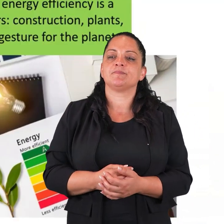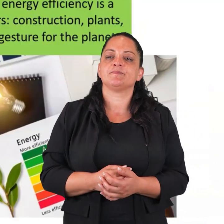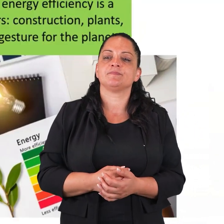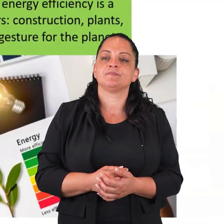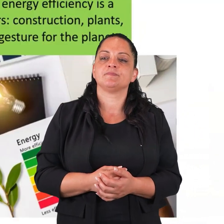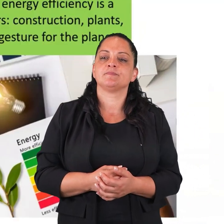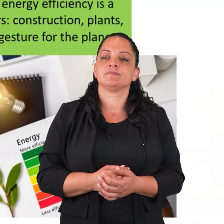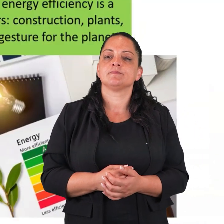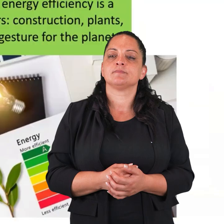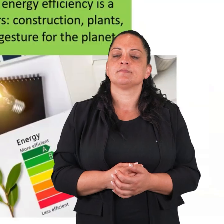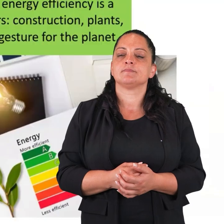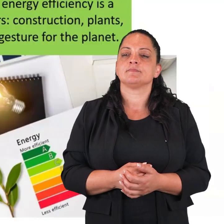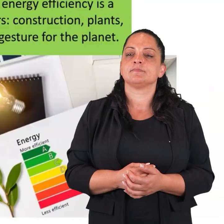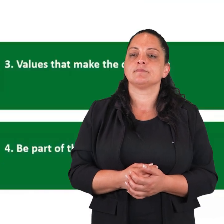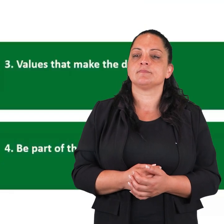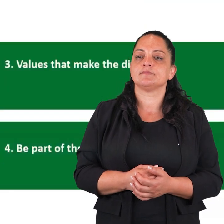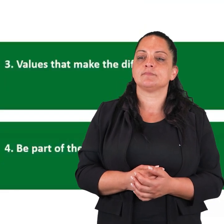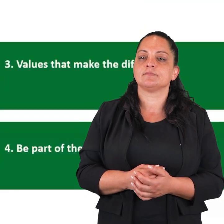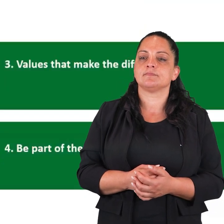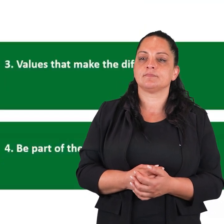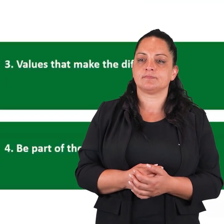live.